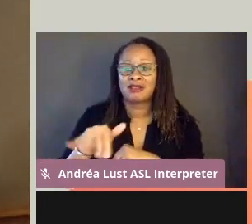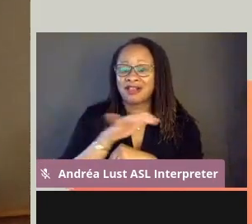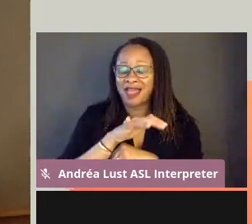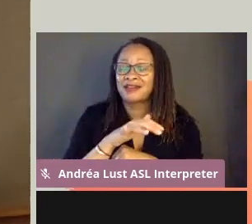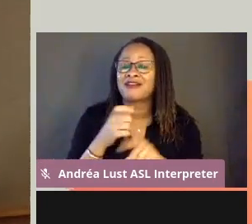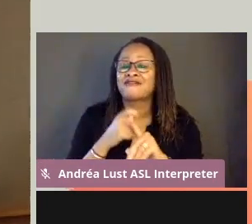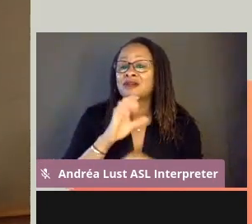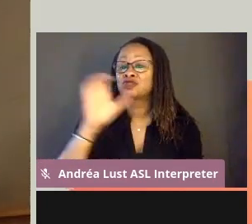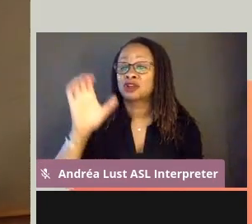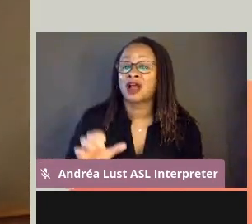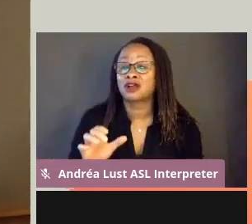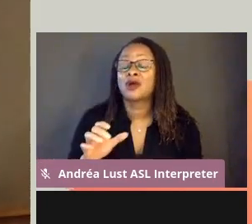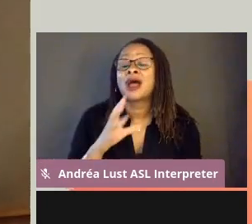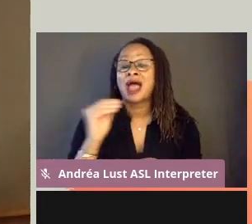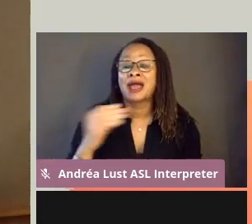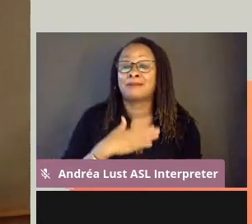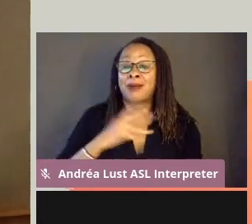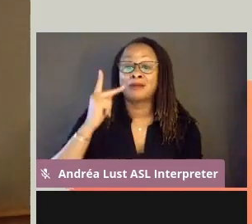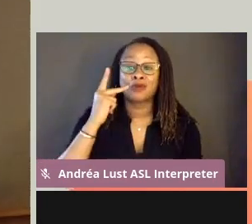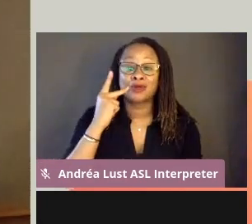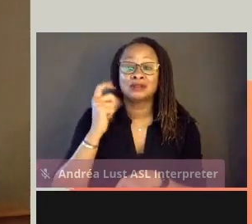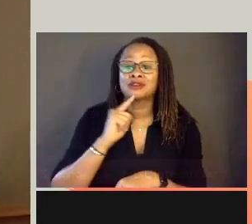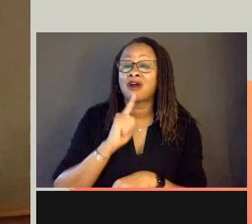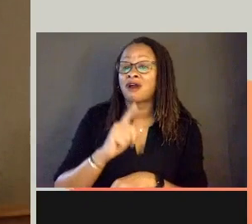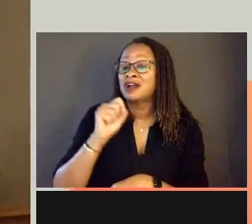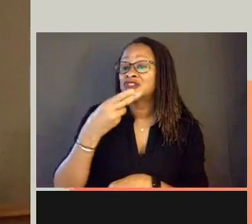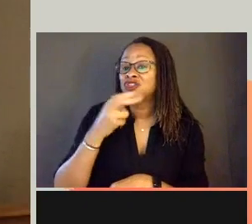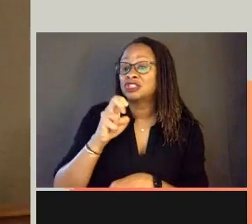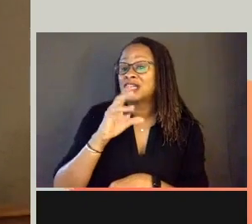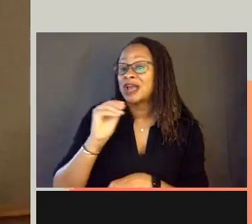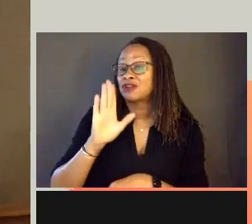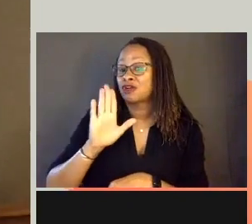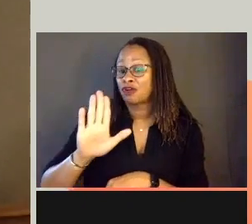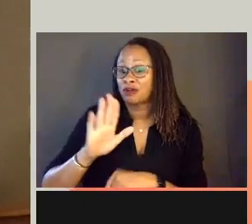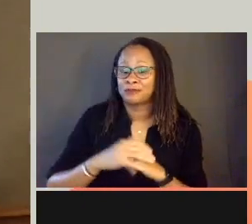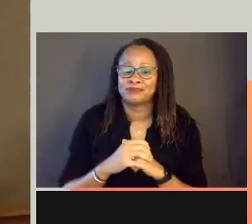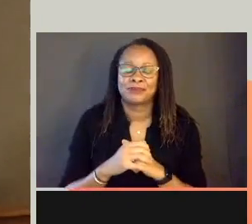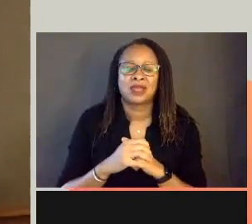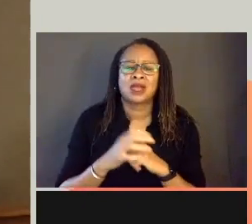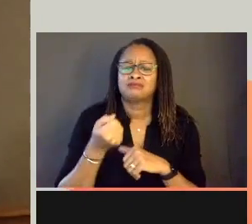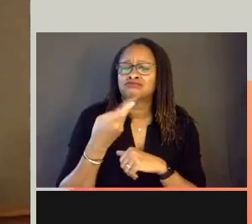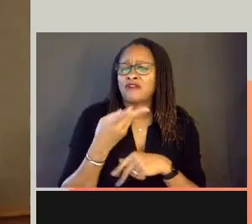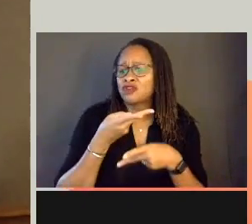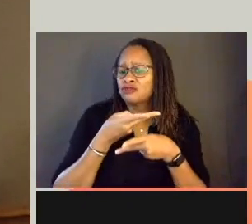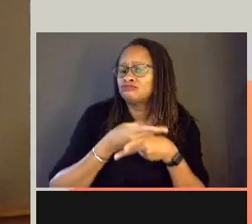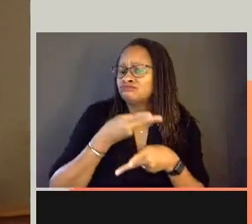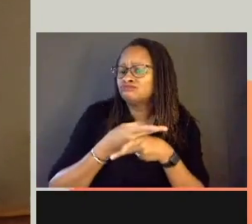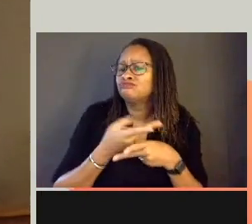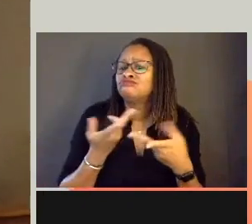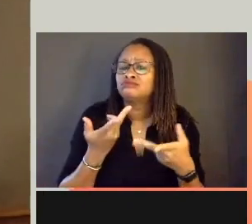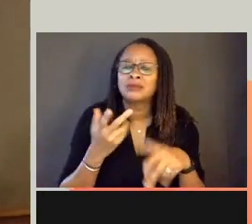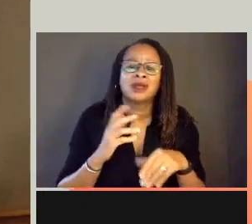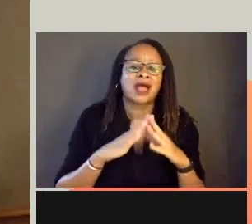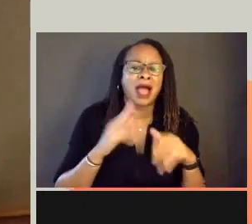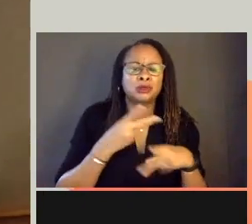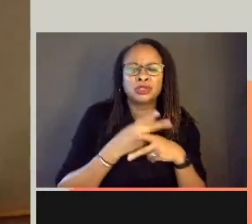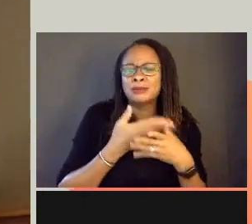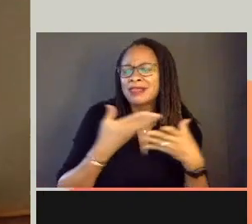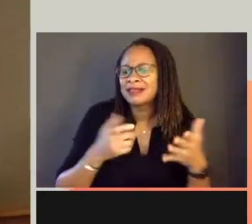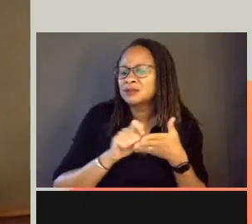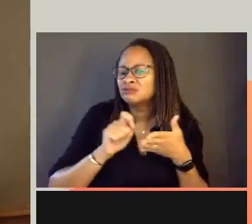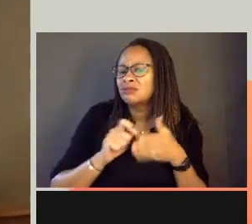she and her. I just have a couple of housekeeping notes before we kick off today's gathering with what I know will be a